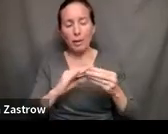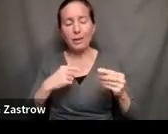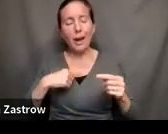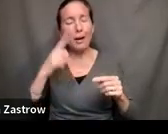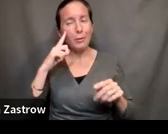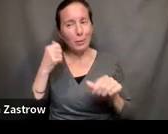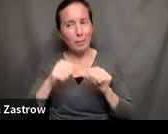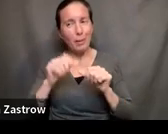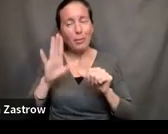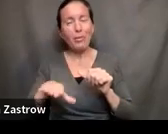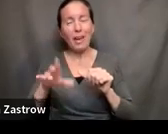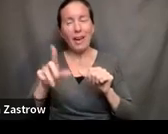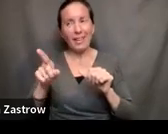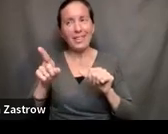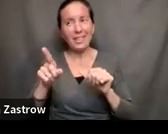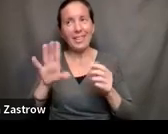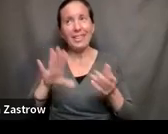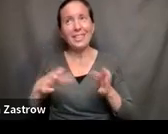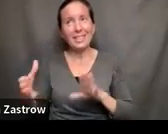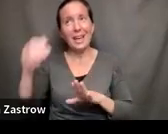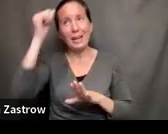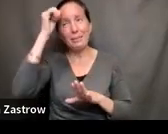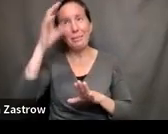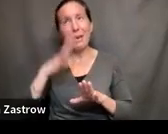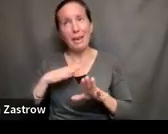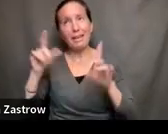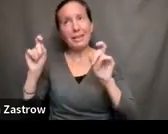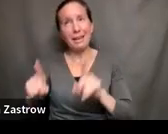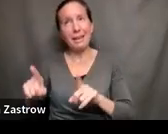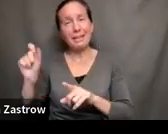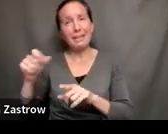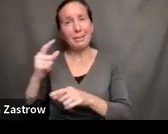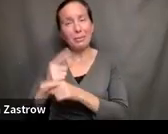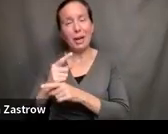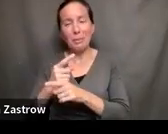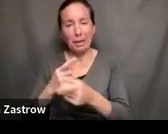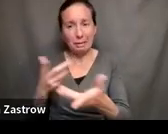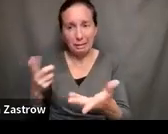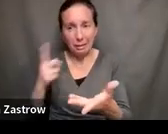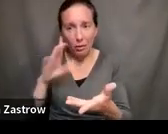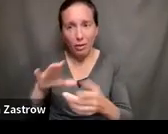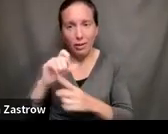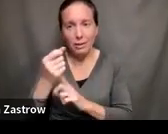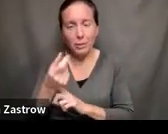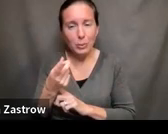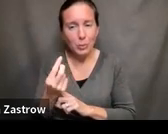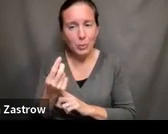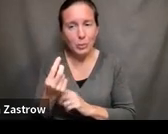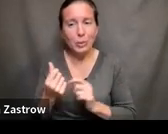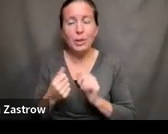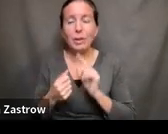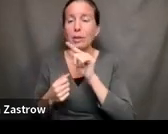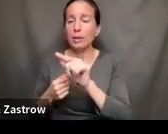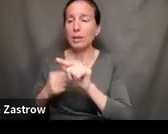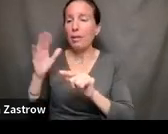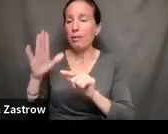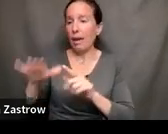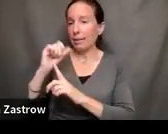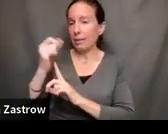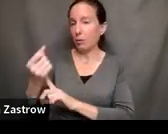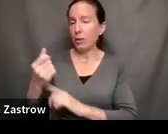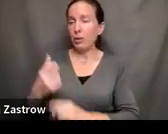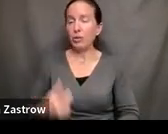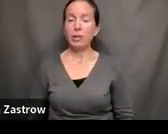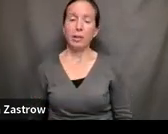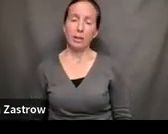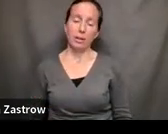man's test, but I didn't yeah. remember it in this case. So in that case that you're talking about, you would think